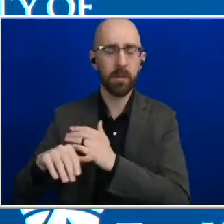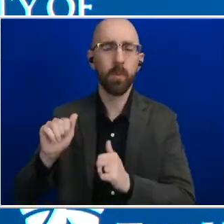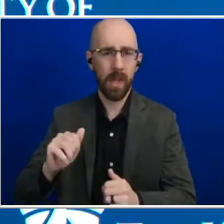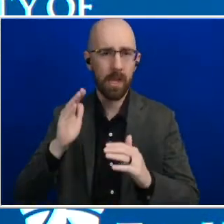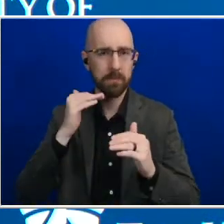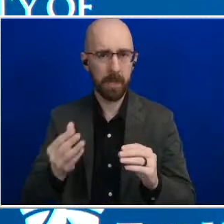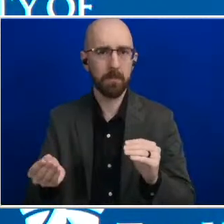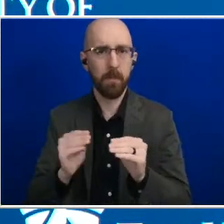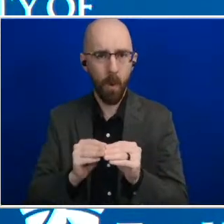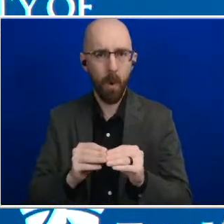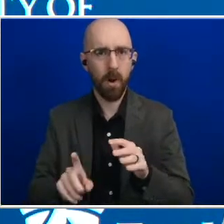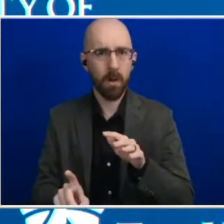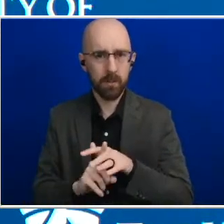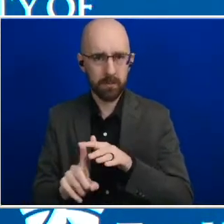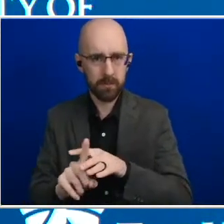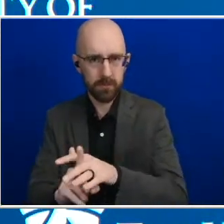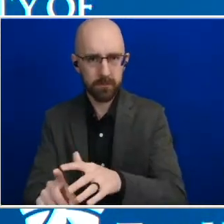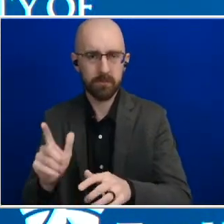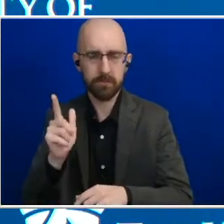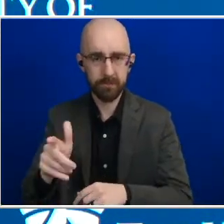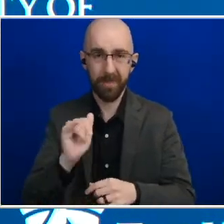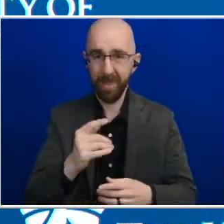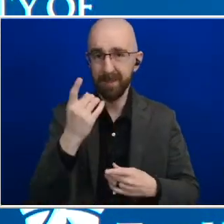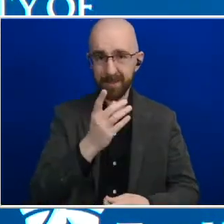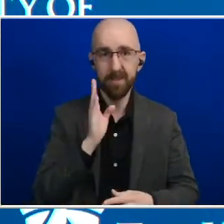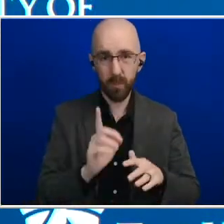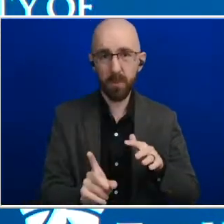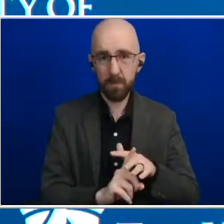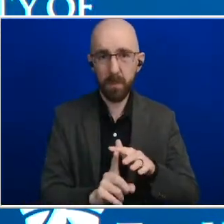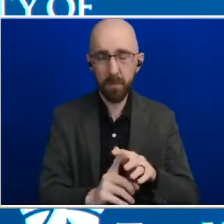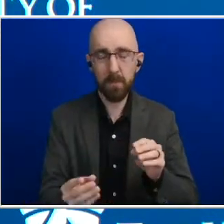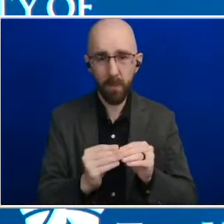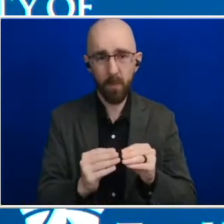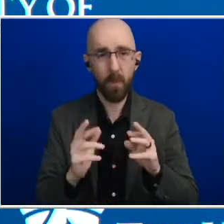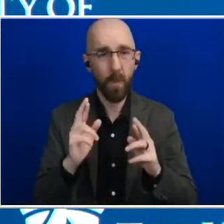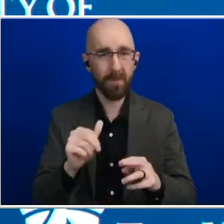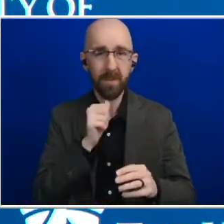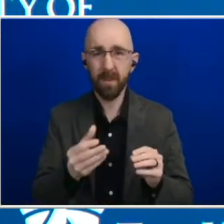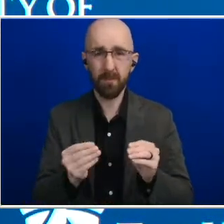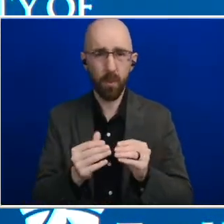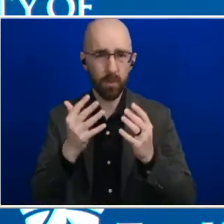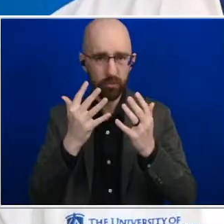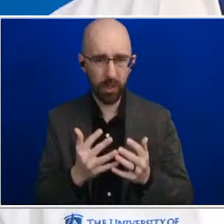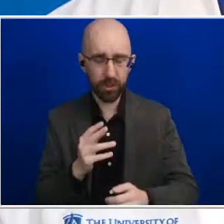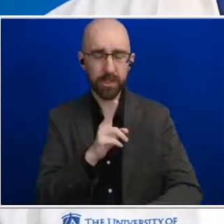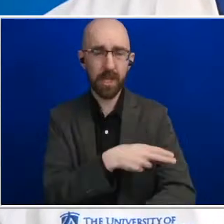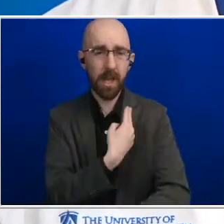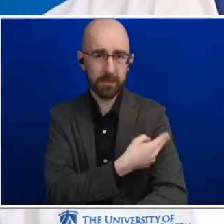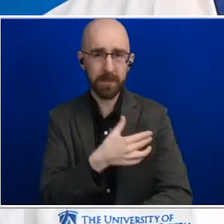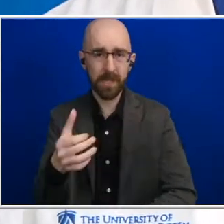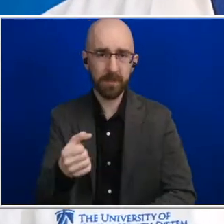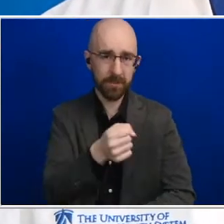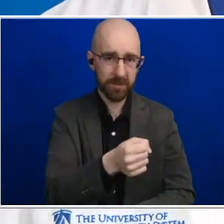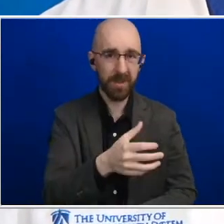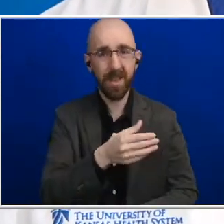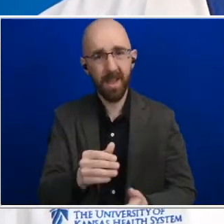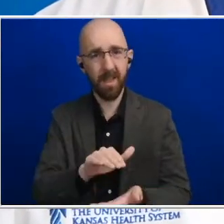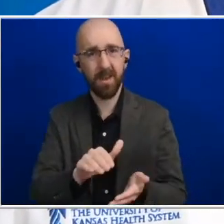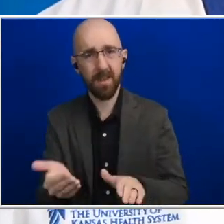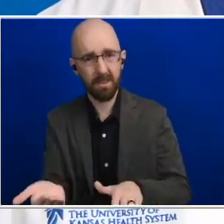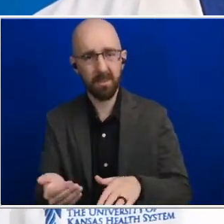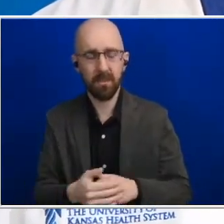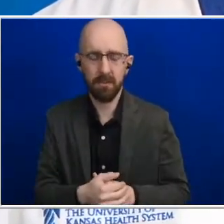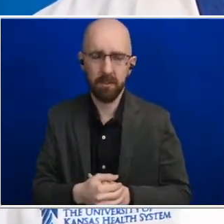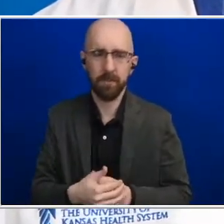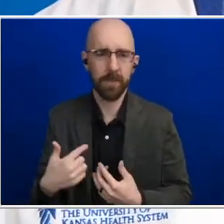this disease, and hopefully not more tragedies of hospitalization and death. Yeah, something we don't need. Yeah. All right. We